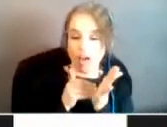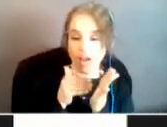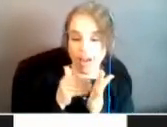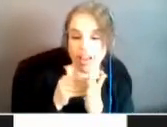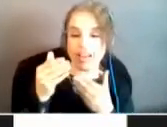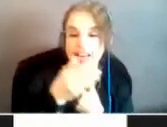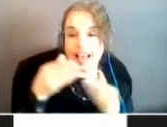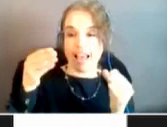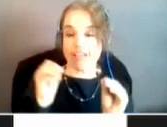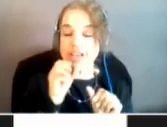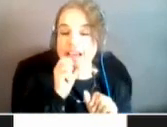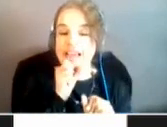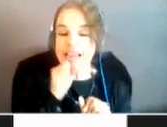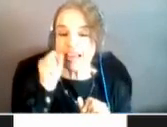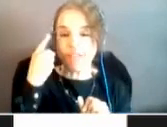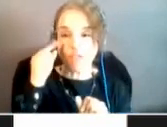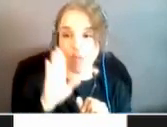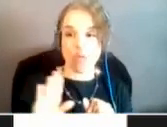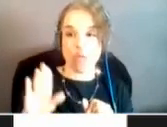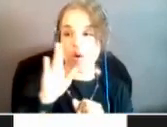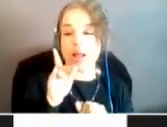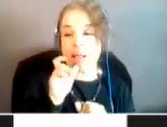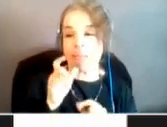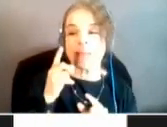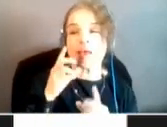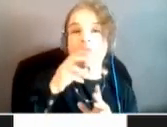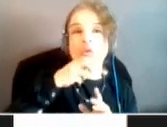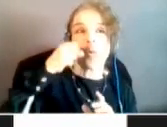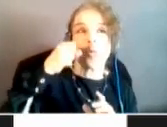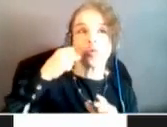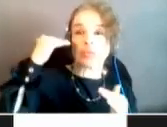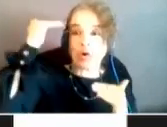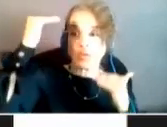Office on Aging. And this is for those who are caring for older adults.